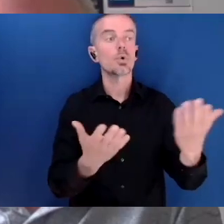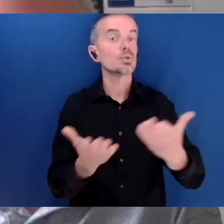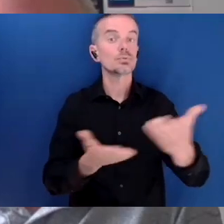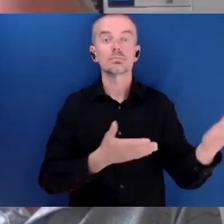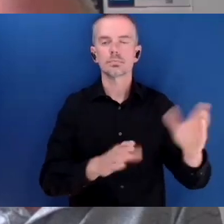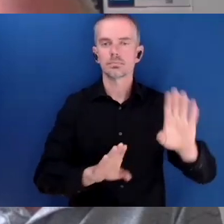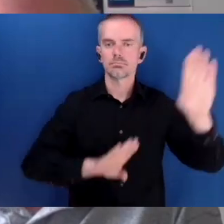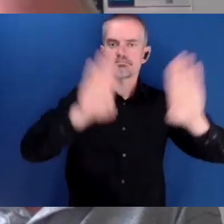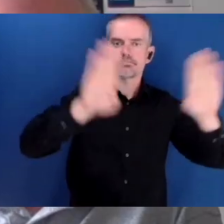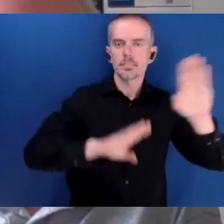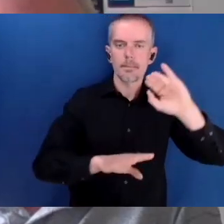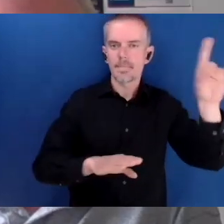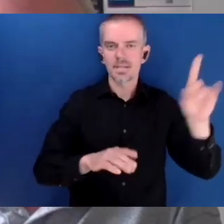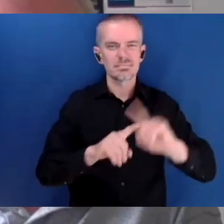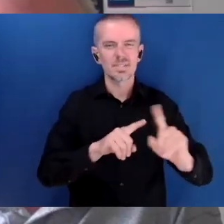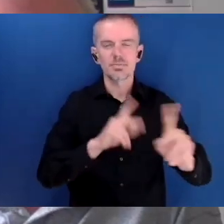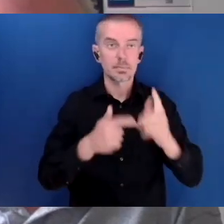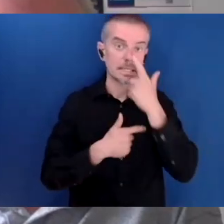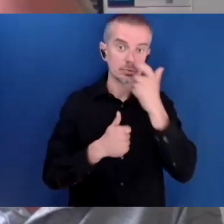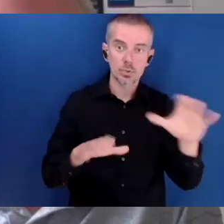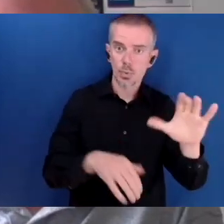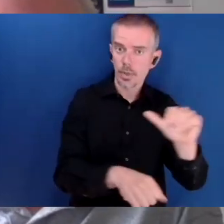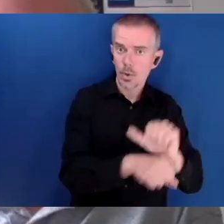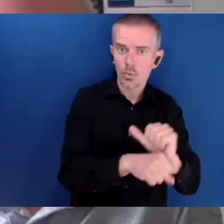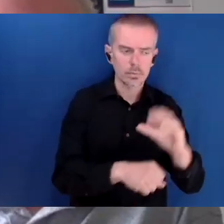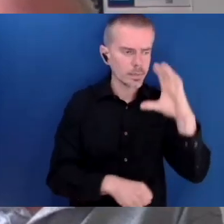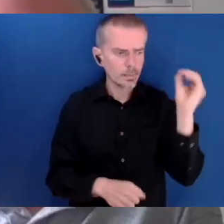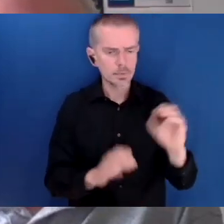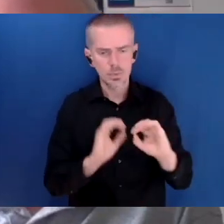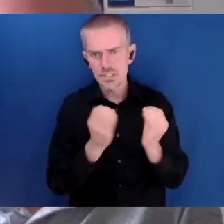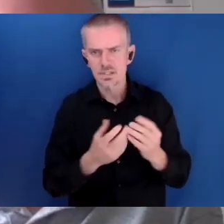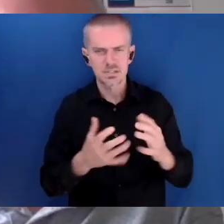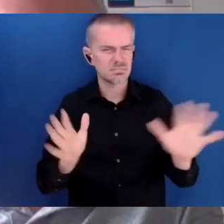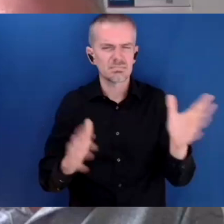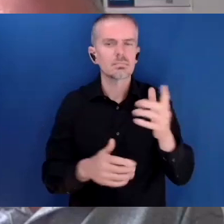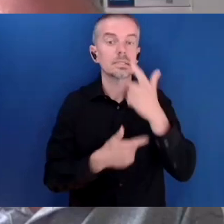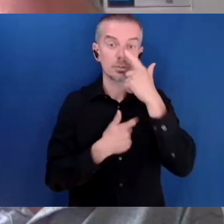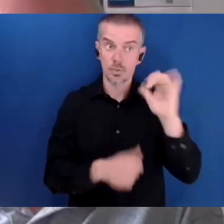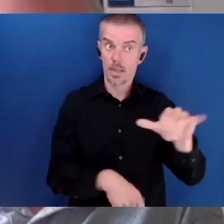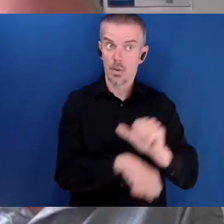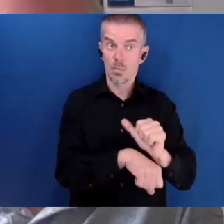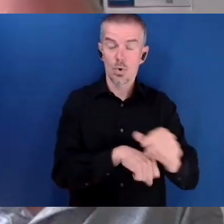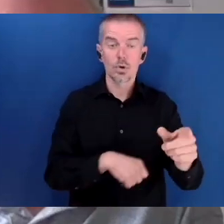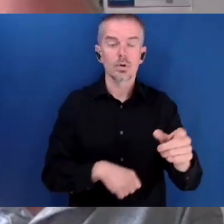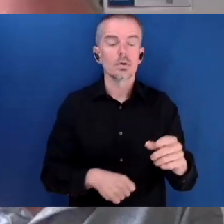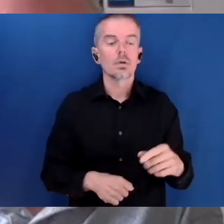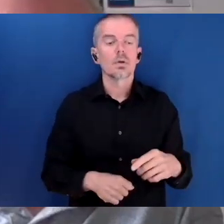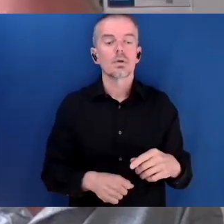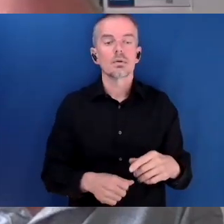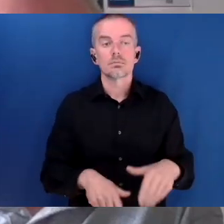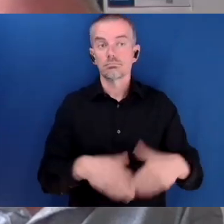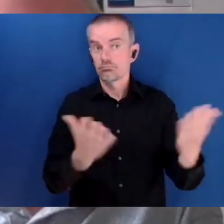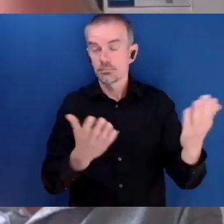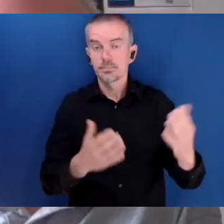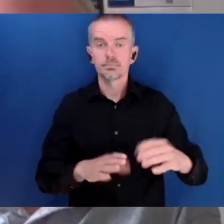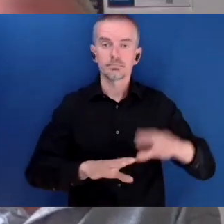on by a whole range of people who are interested, or companies, organizations that are interested in doing that specific role. And the project